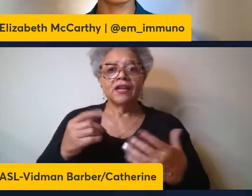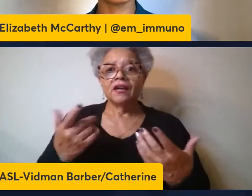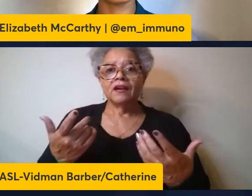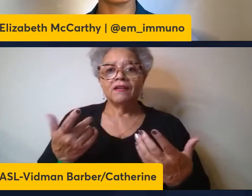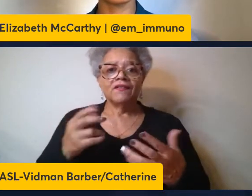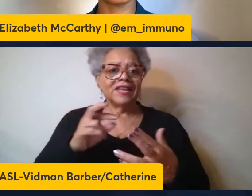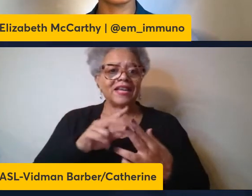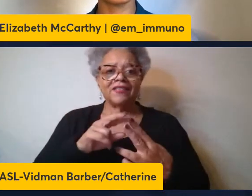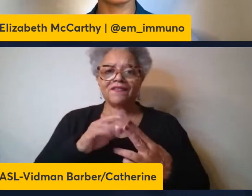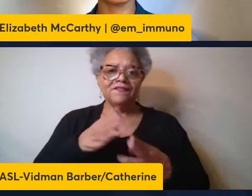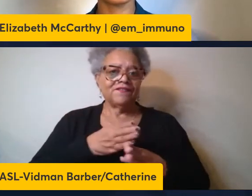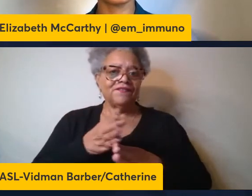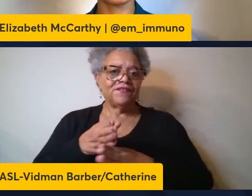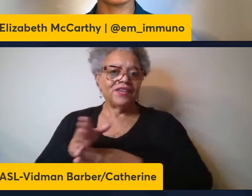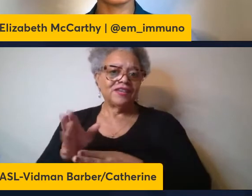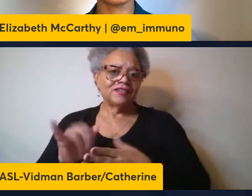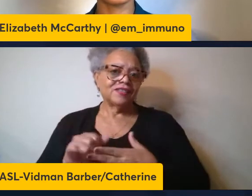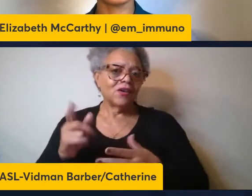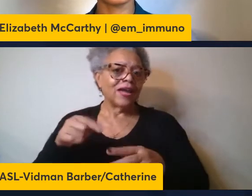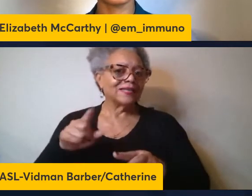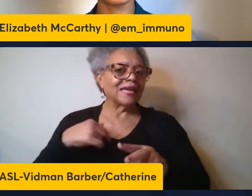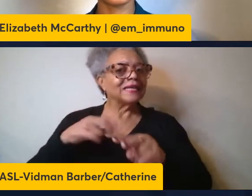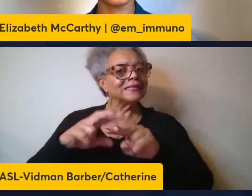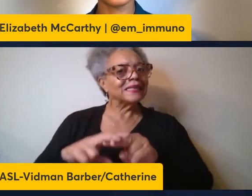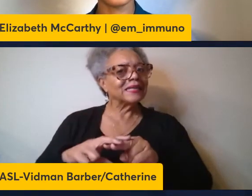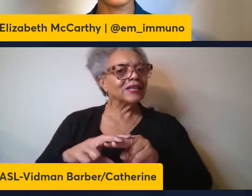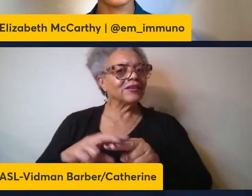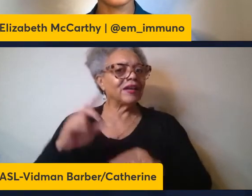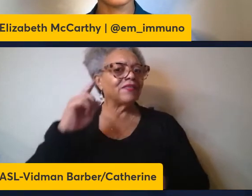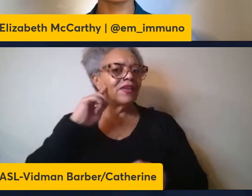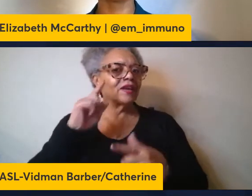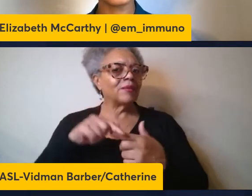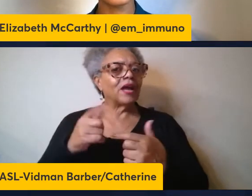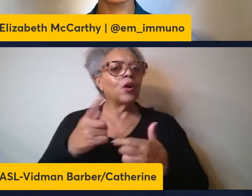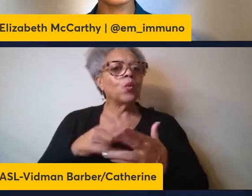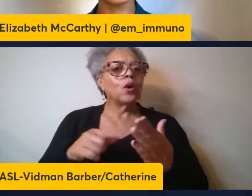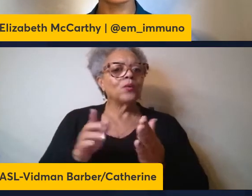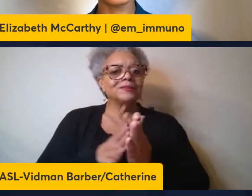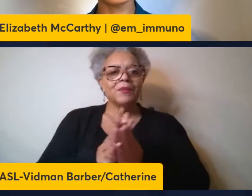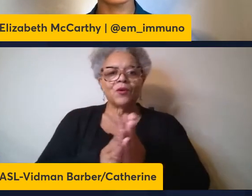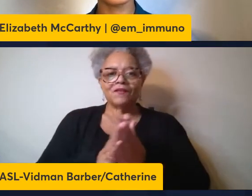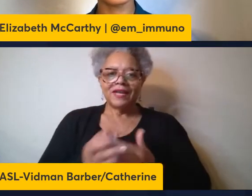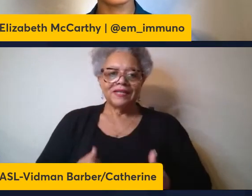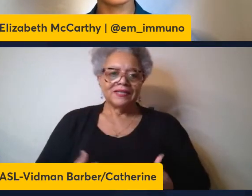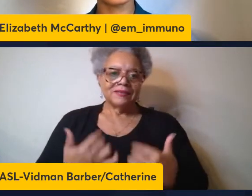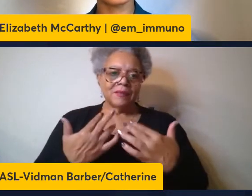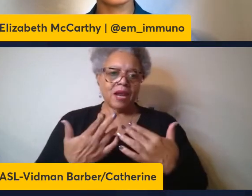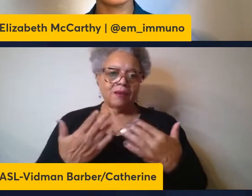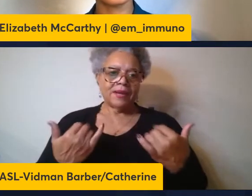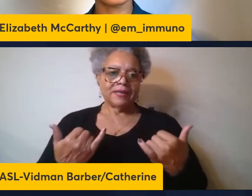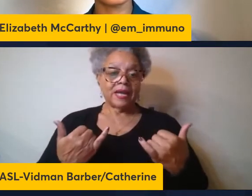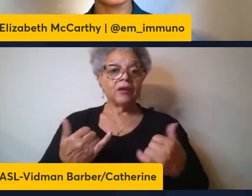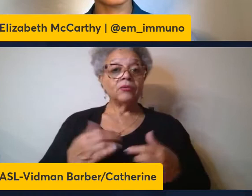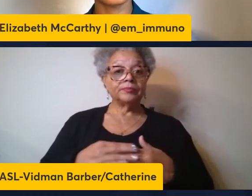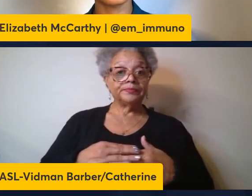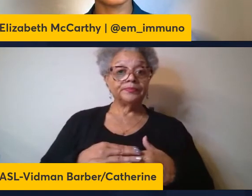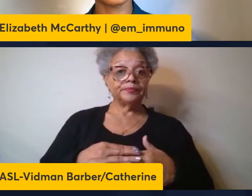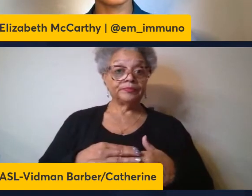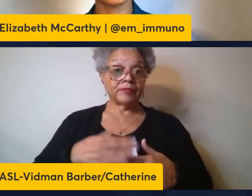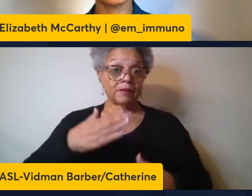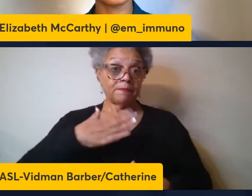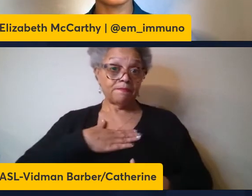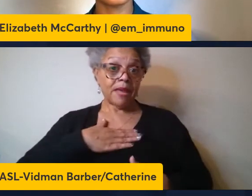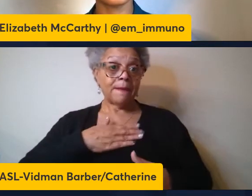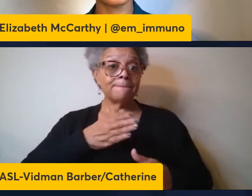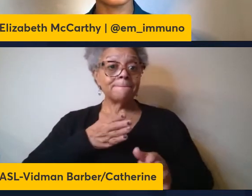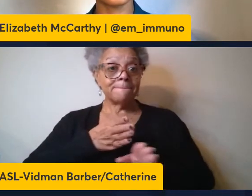why it's kind of funny sitting here and it being the thing that I'm really like motivated and inspired by now. But yeah, it was actually my master's